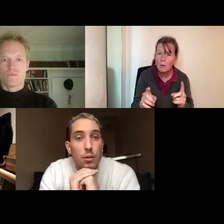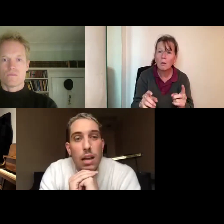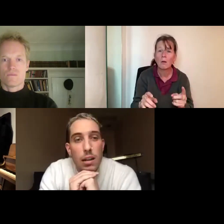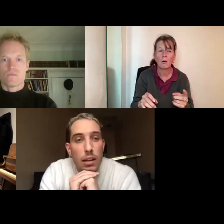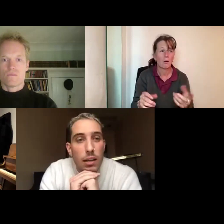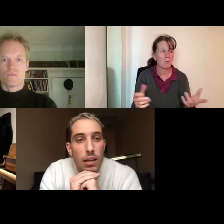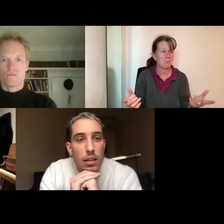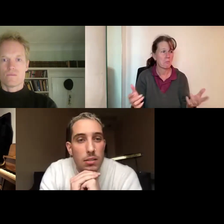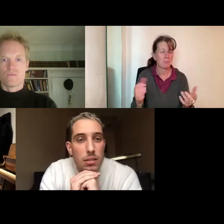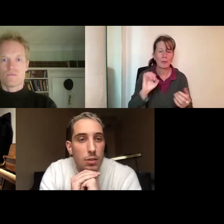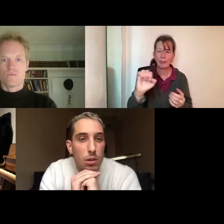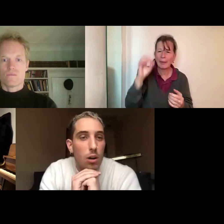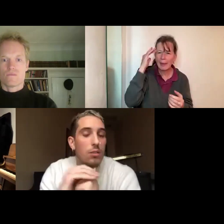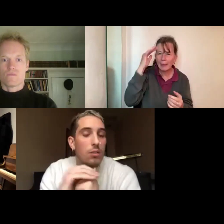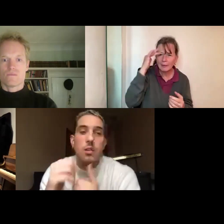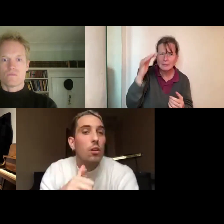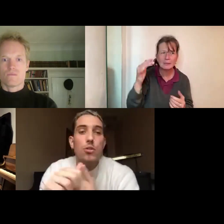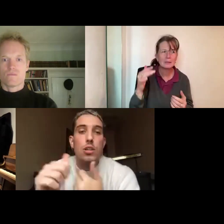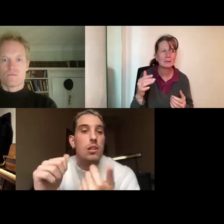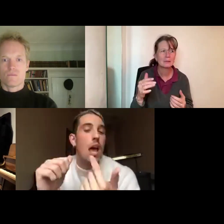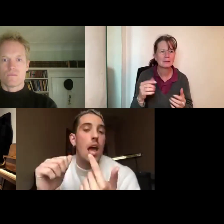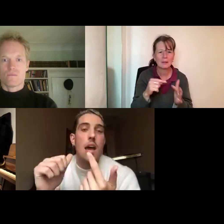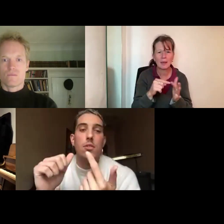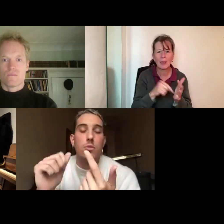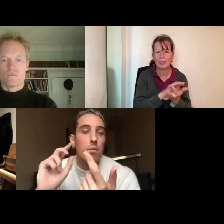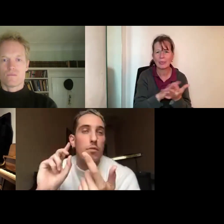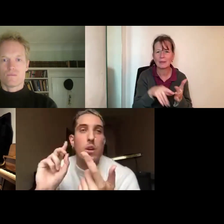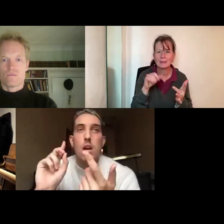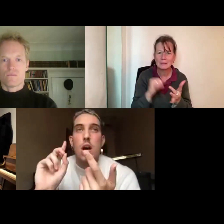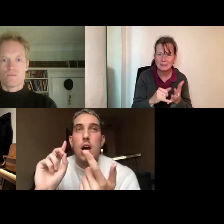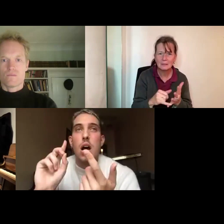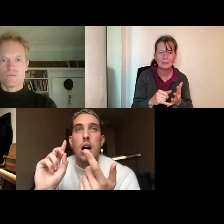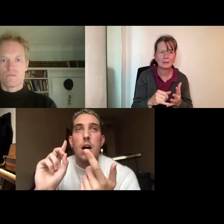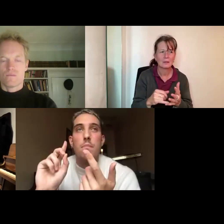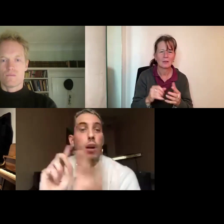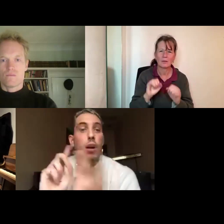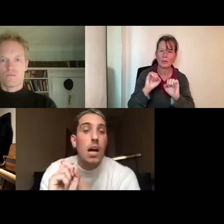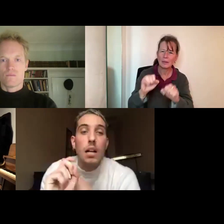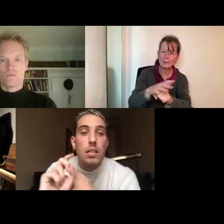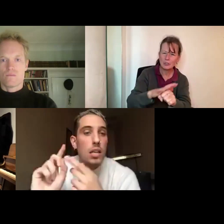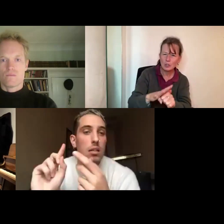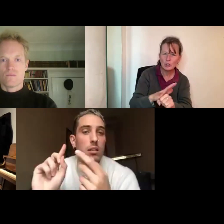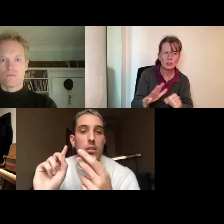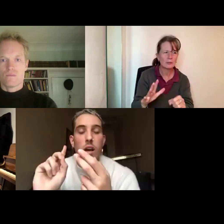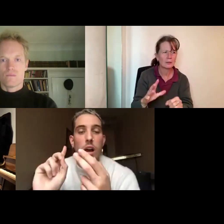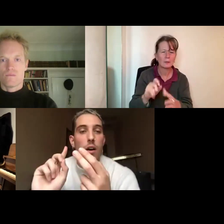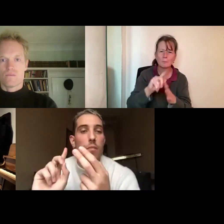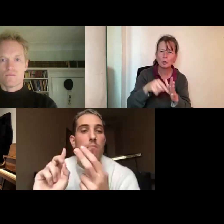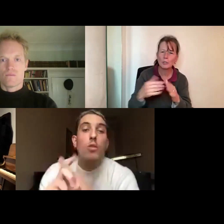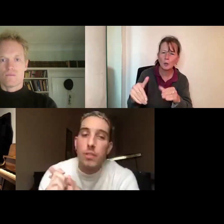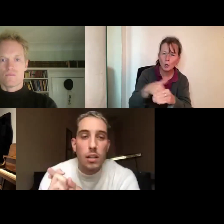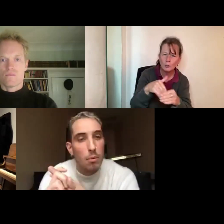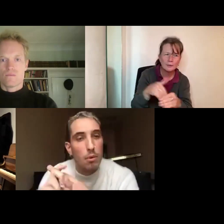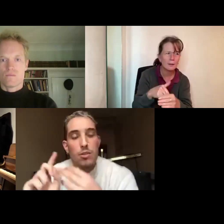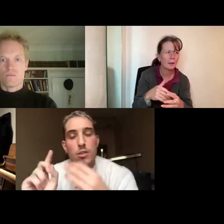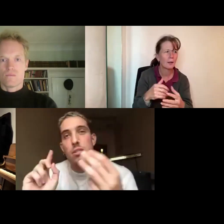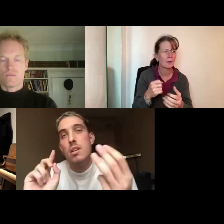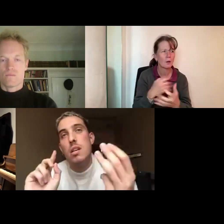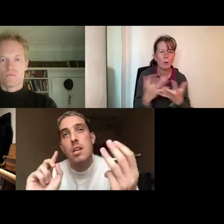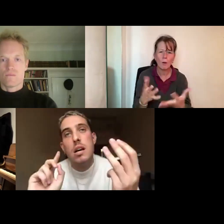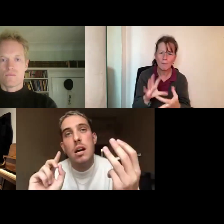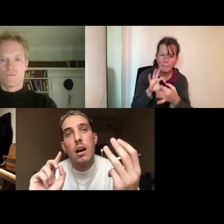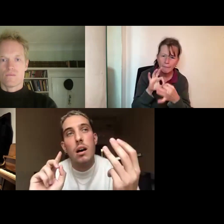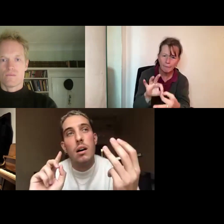like ethical standing as regards inclusion and sort of project content, modes of